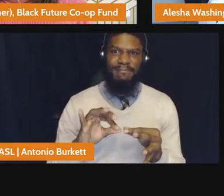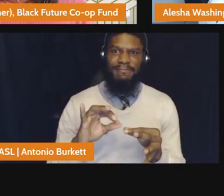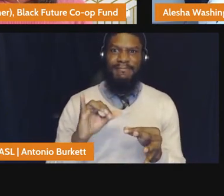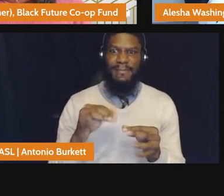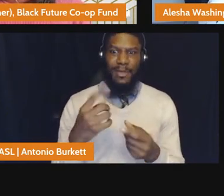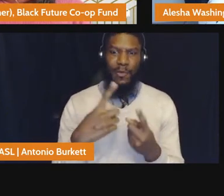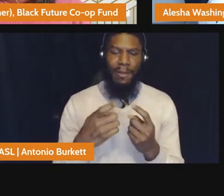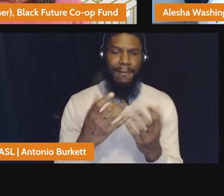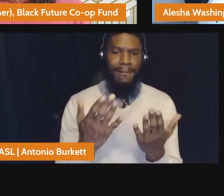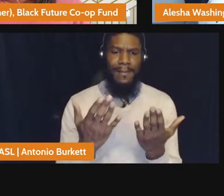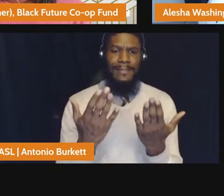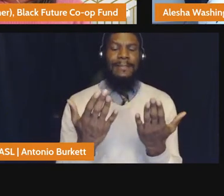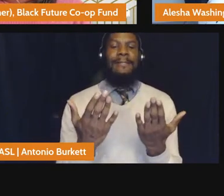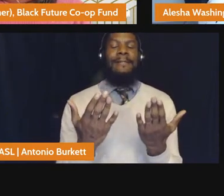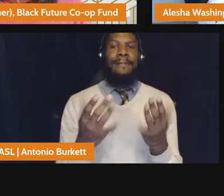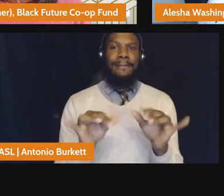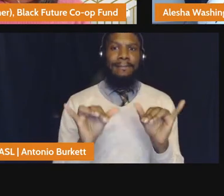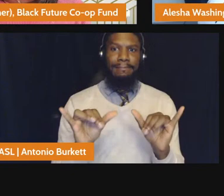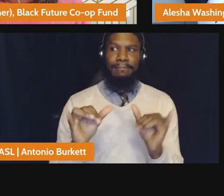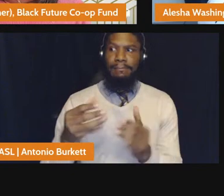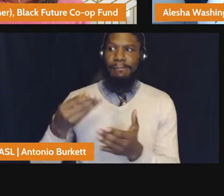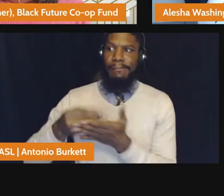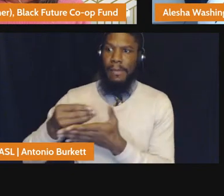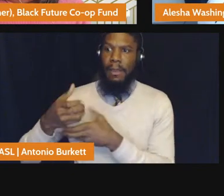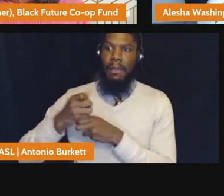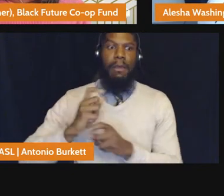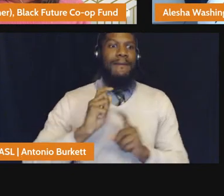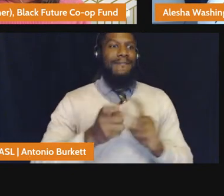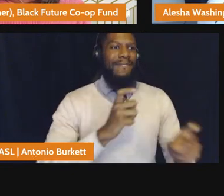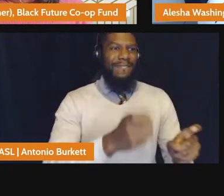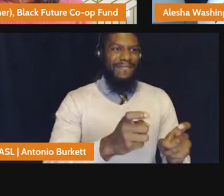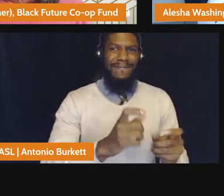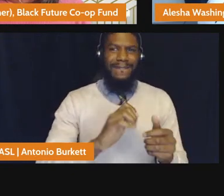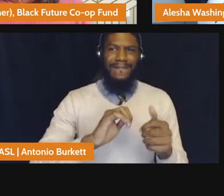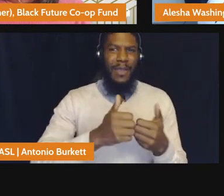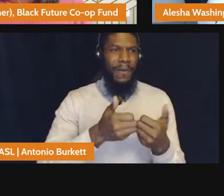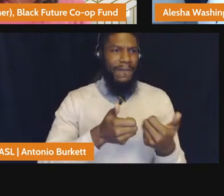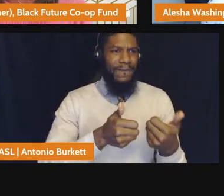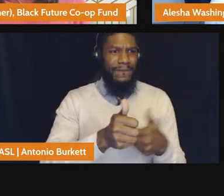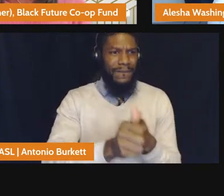given out grants? How do we know that our money made a difference? Not your money.